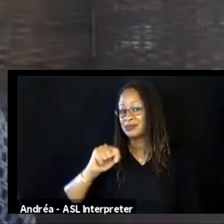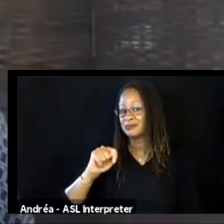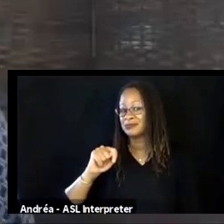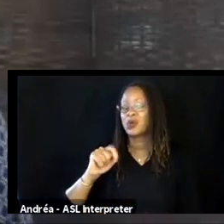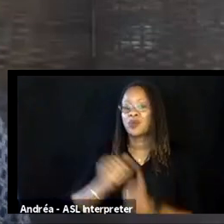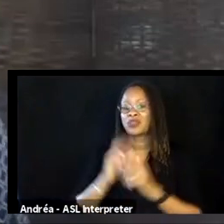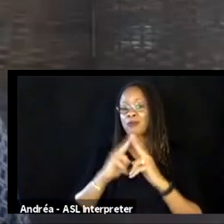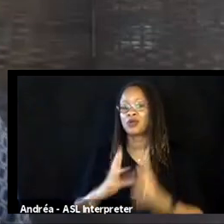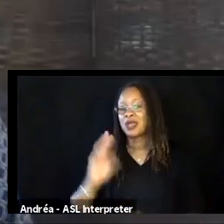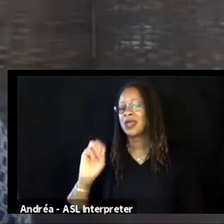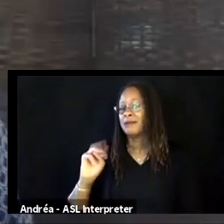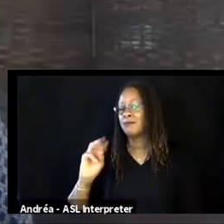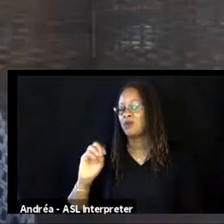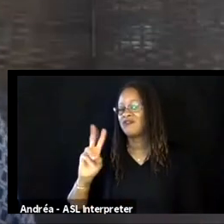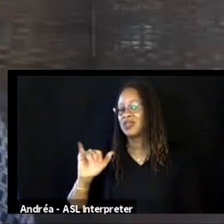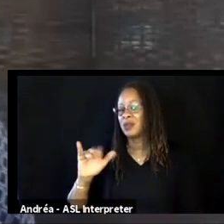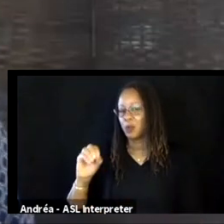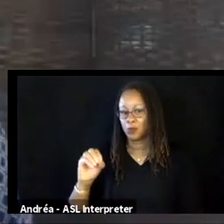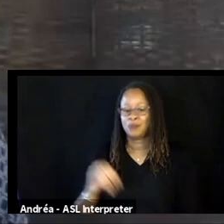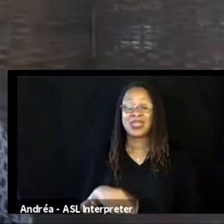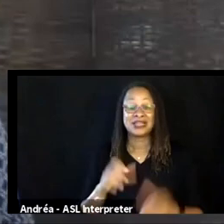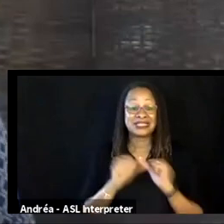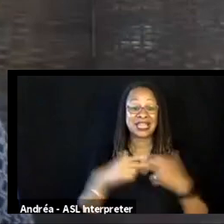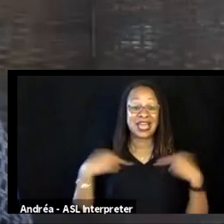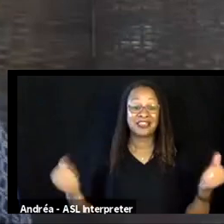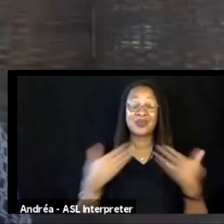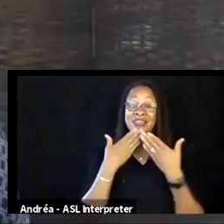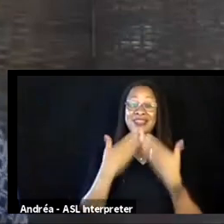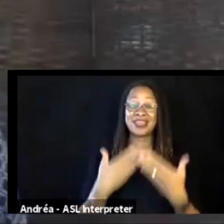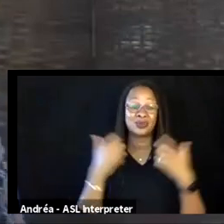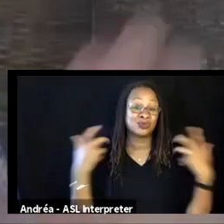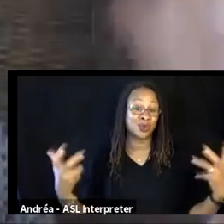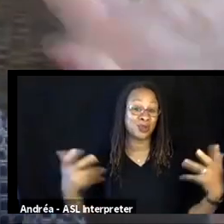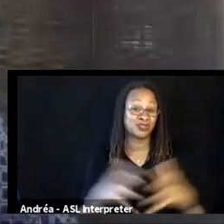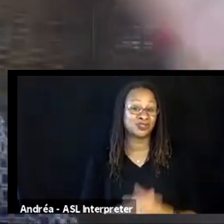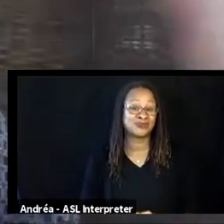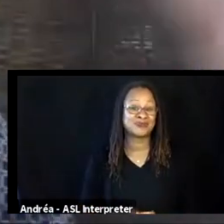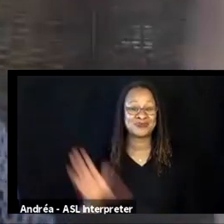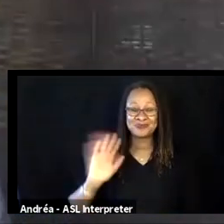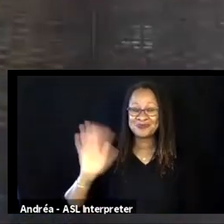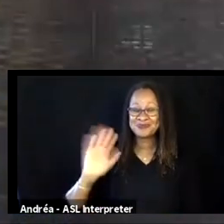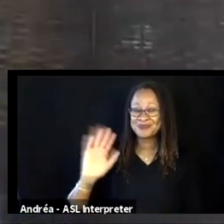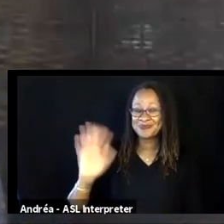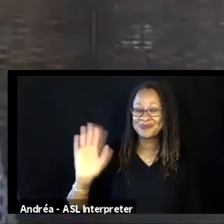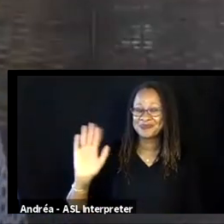want to say stay healthy and thank you so much. Thanks, everybody.